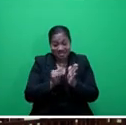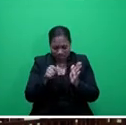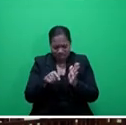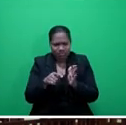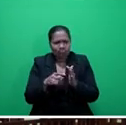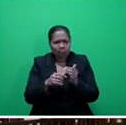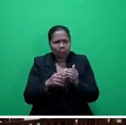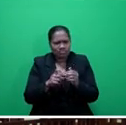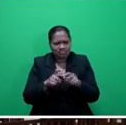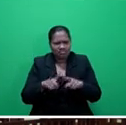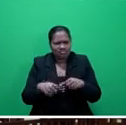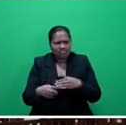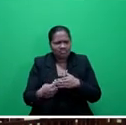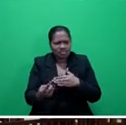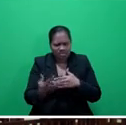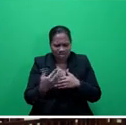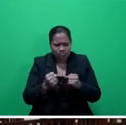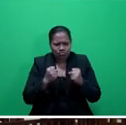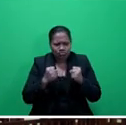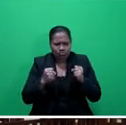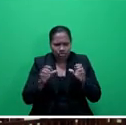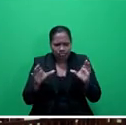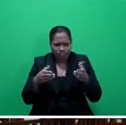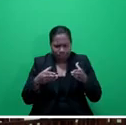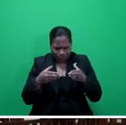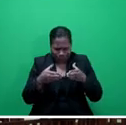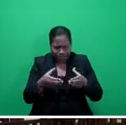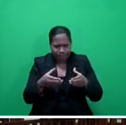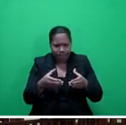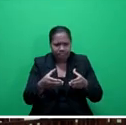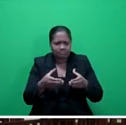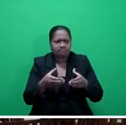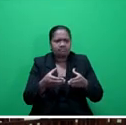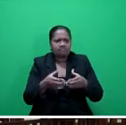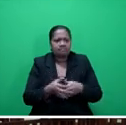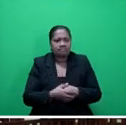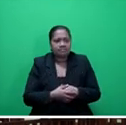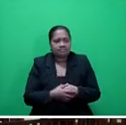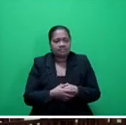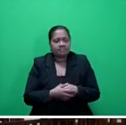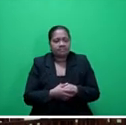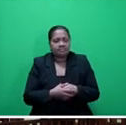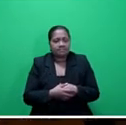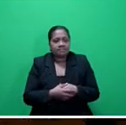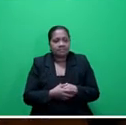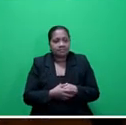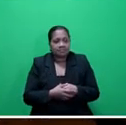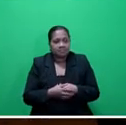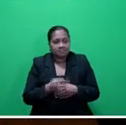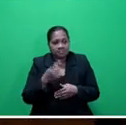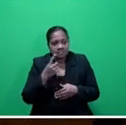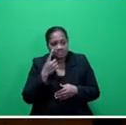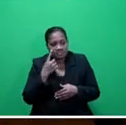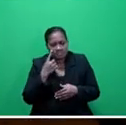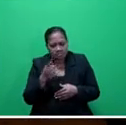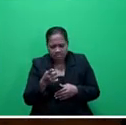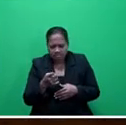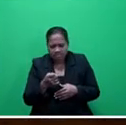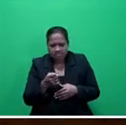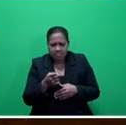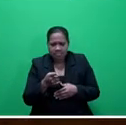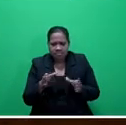sound in reporting a strong combined solvency position. It was noted that the insurance industry combined gross